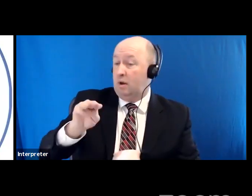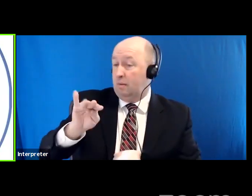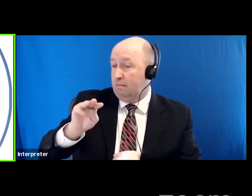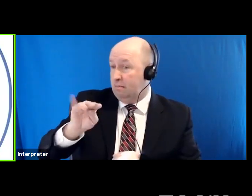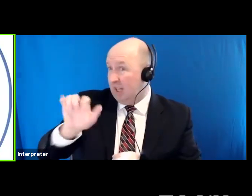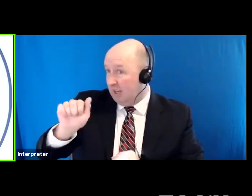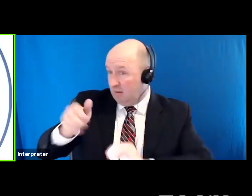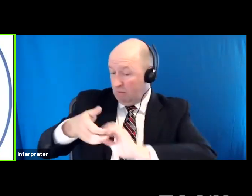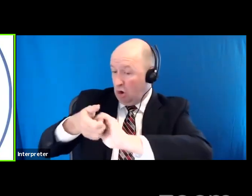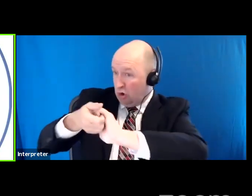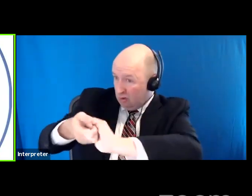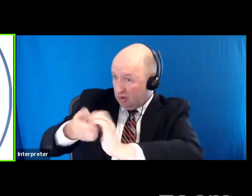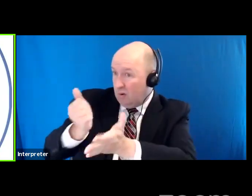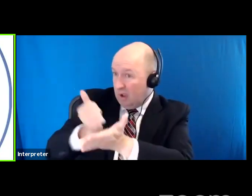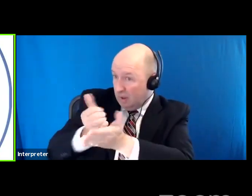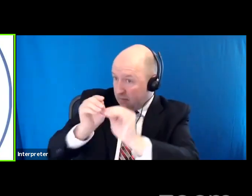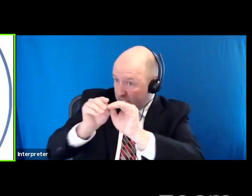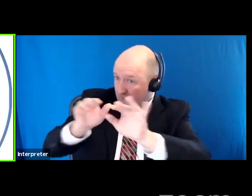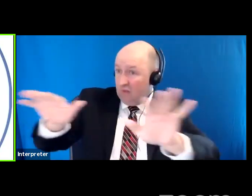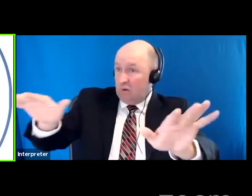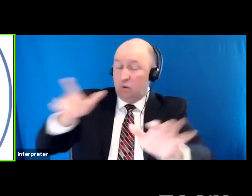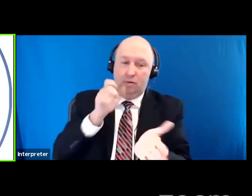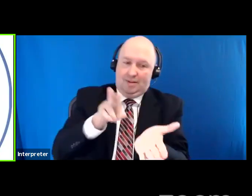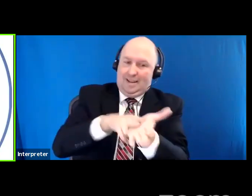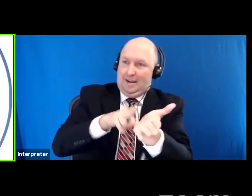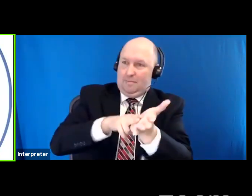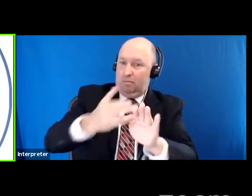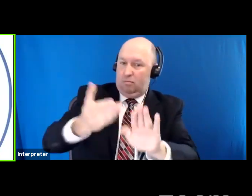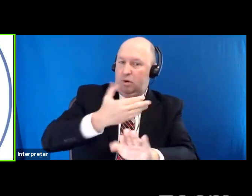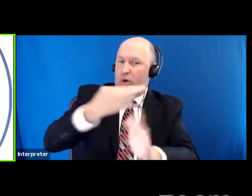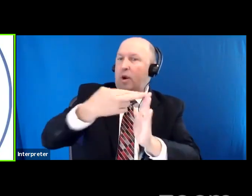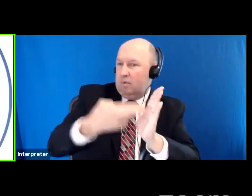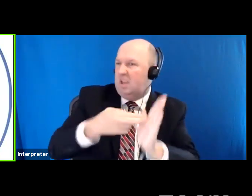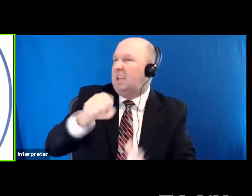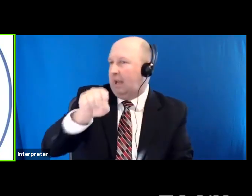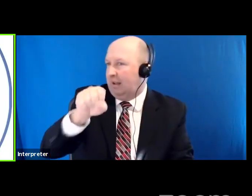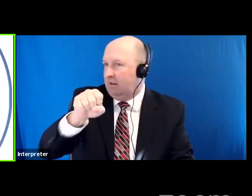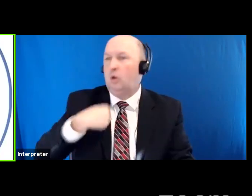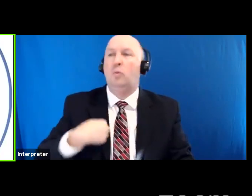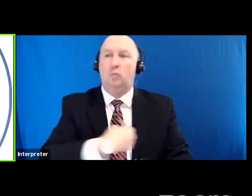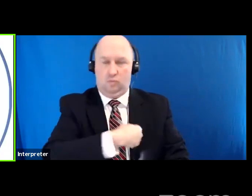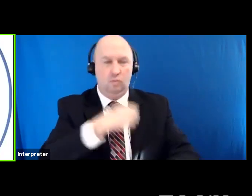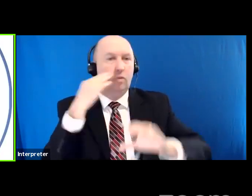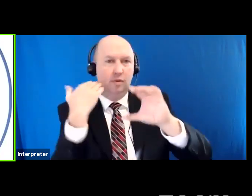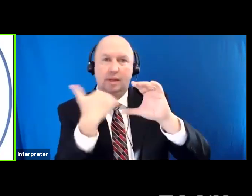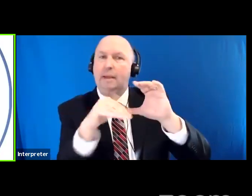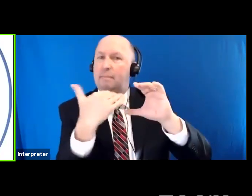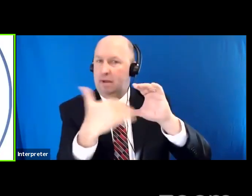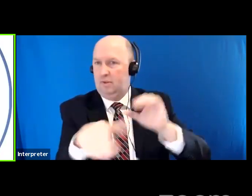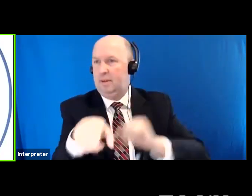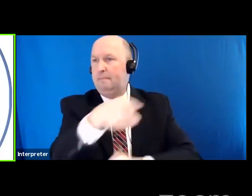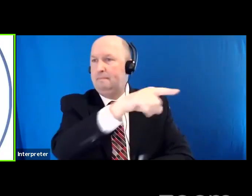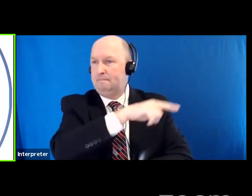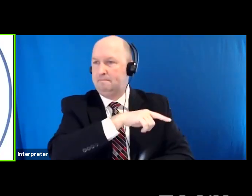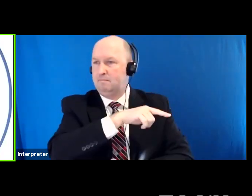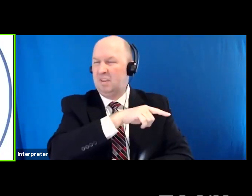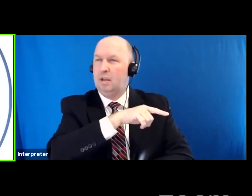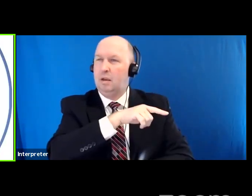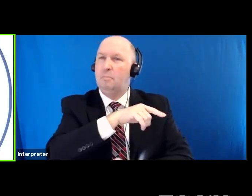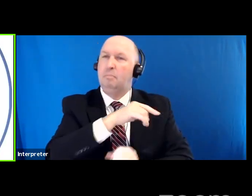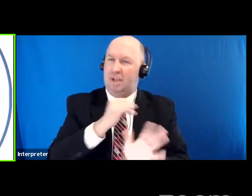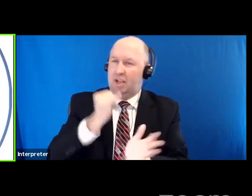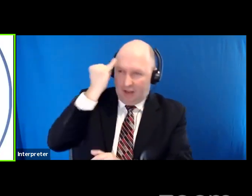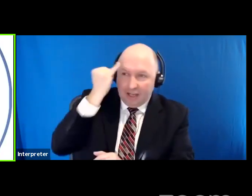this information out. Those that have signed up for pre-registration will receive an email from us. The idea here, though, is